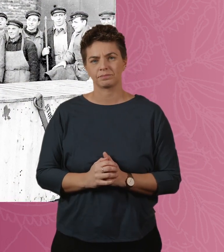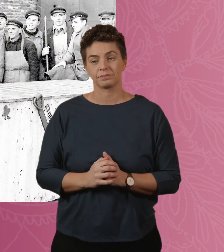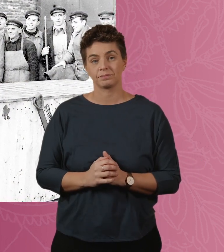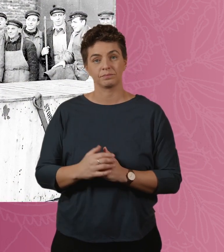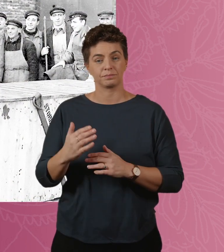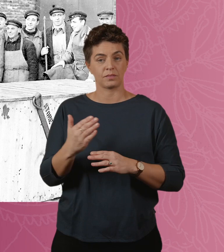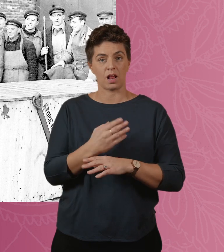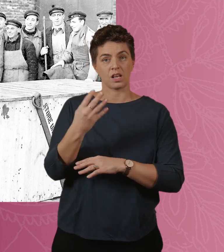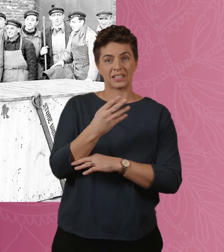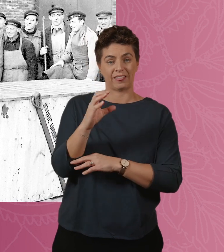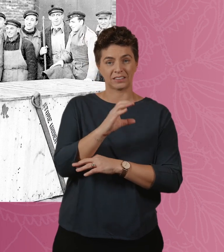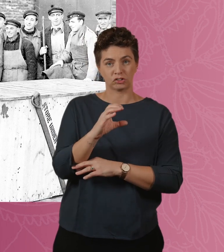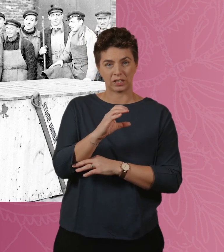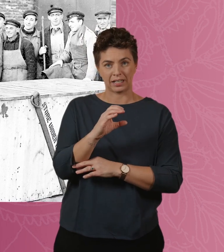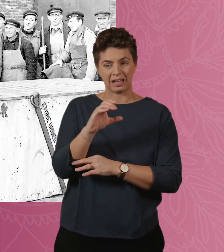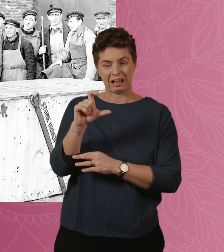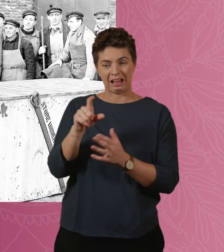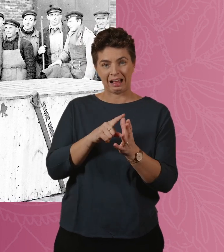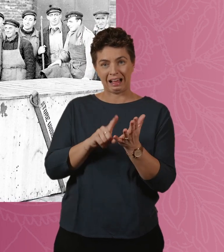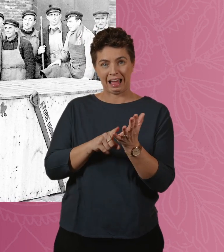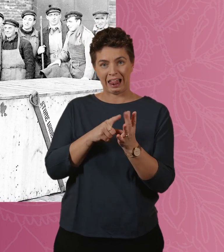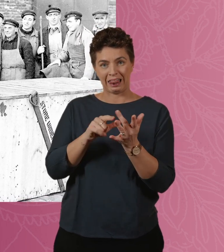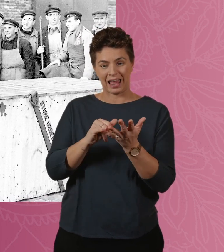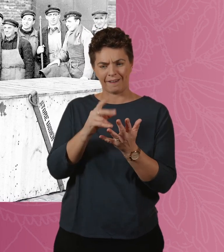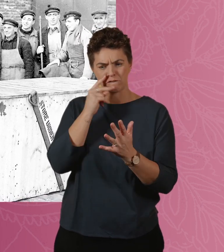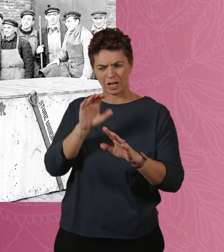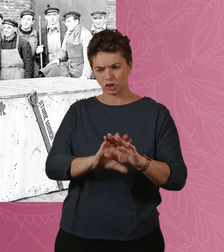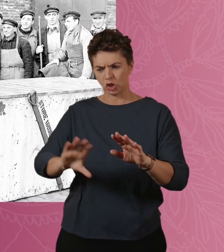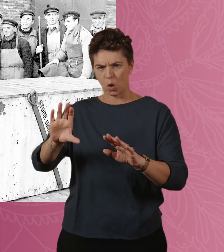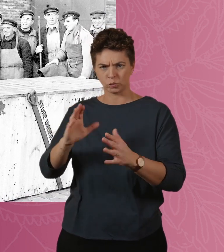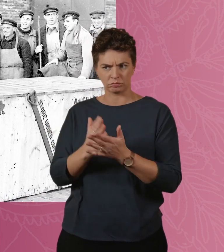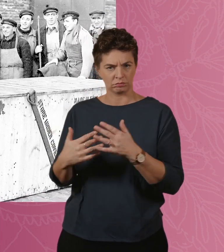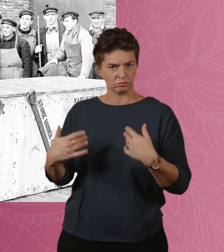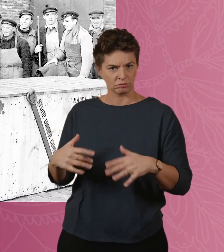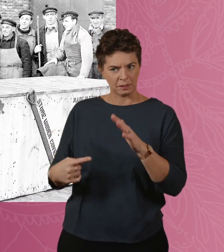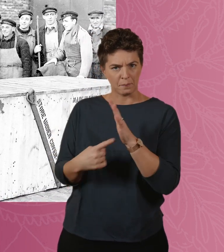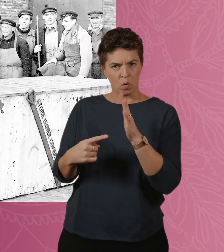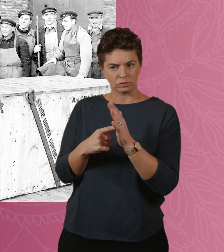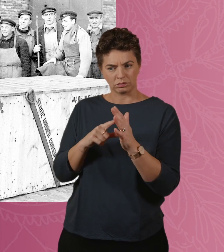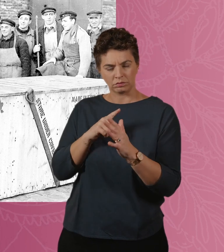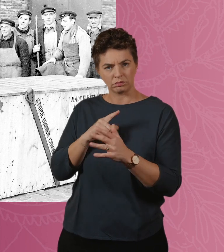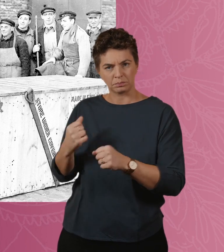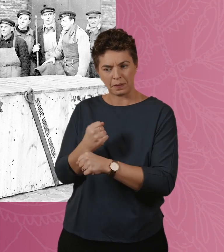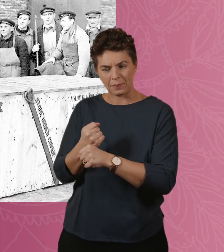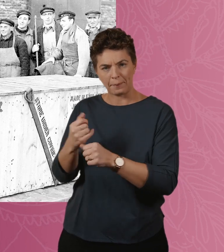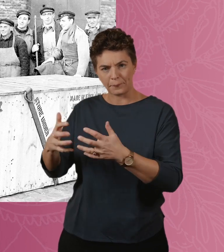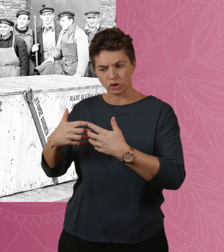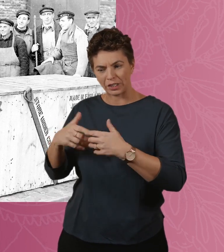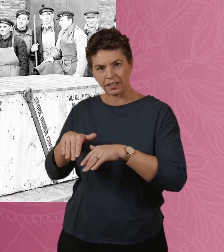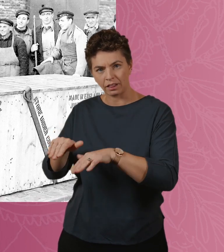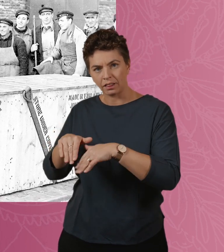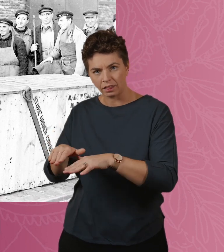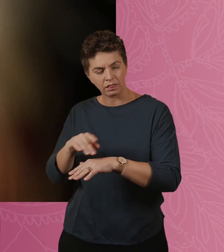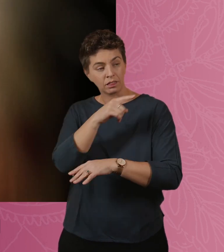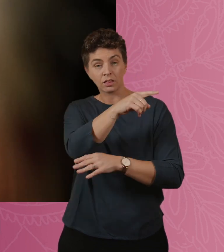In the early 19th century, Calais on the French coast became an important centre for machine lace production, due to Nottingham